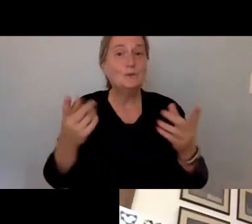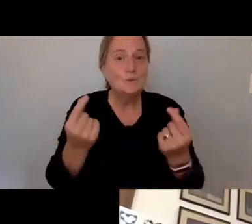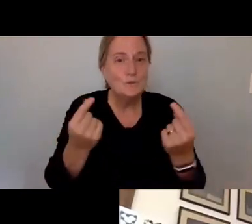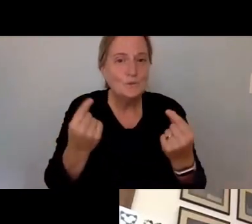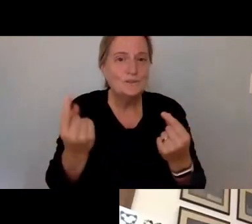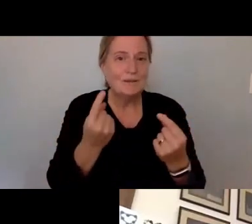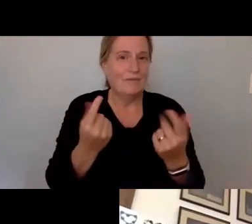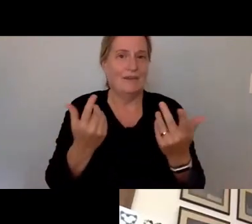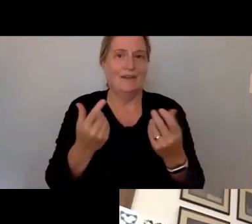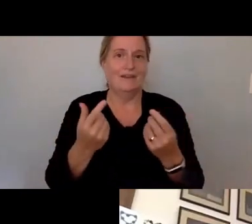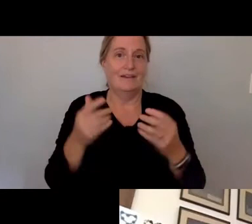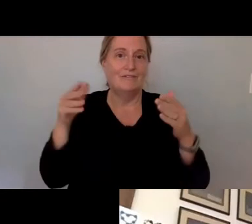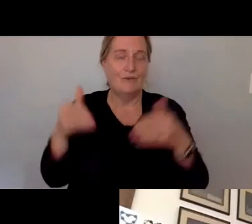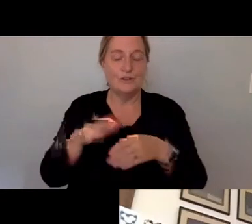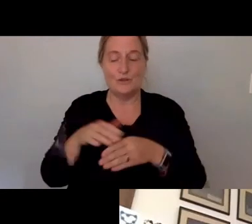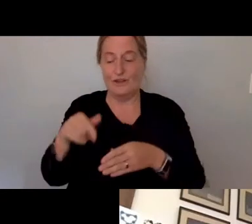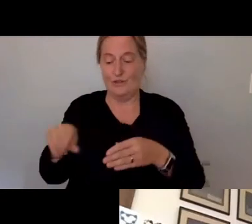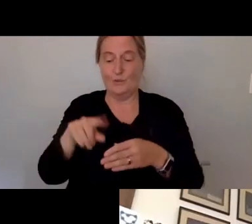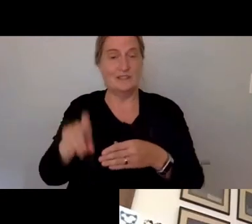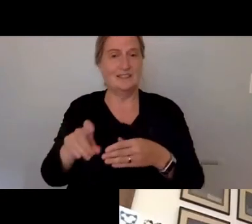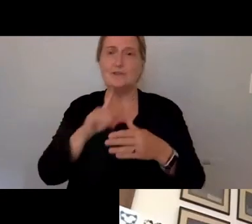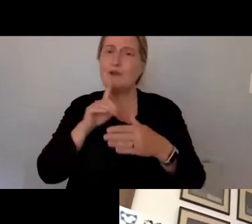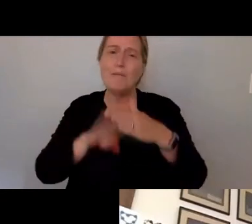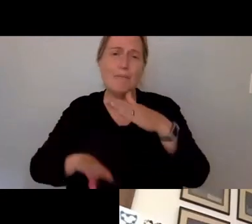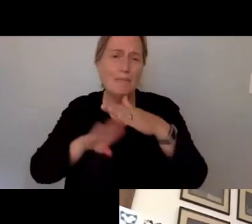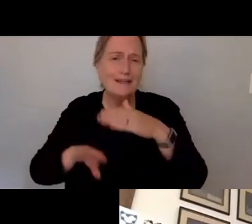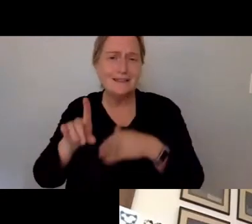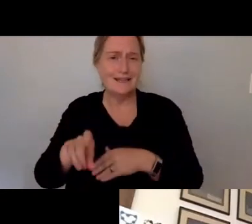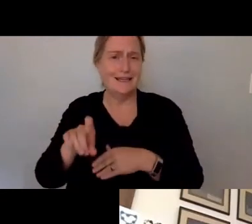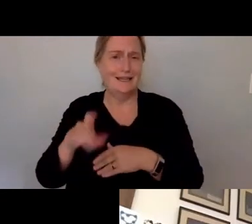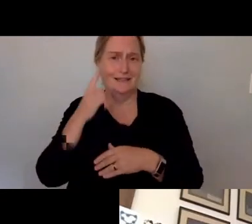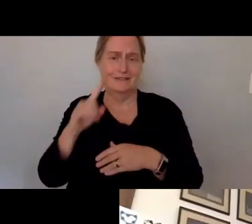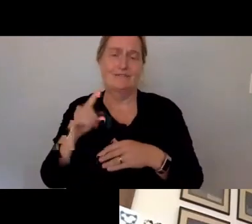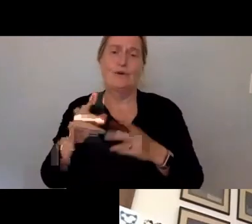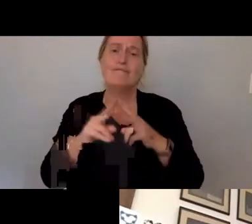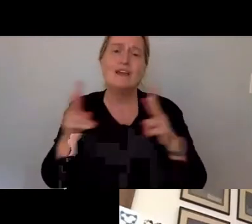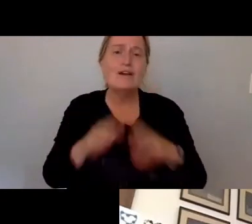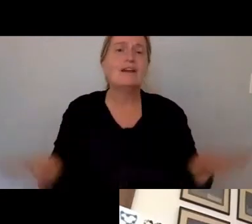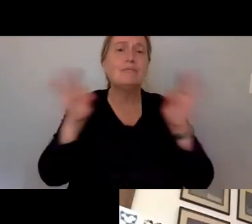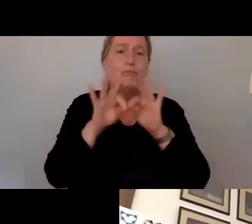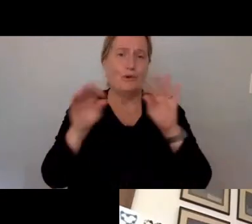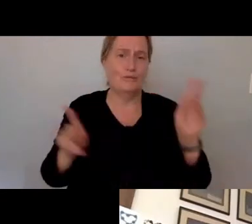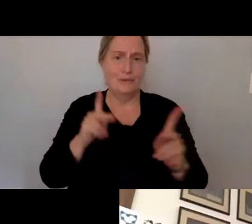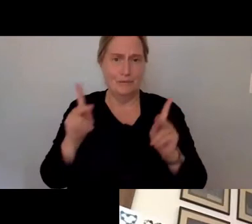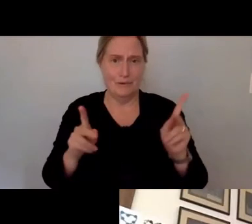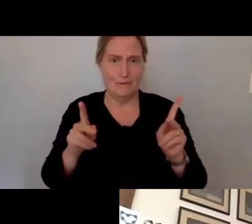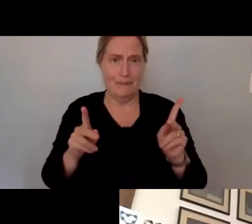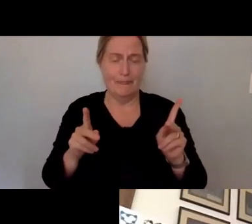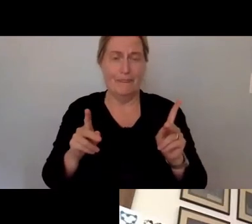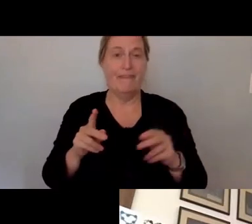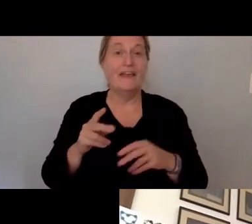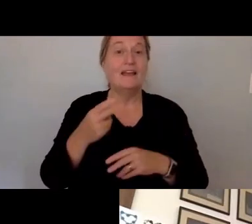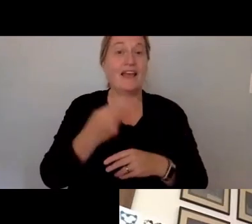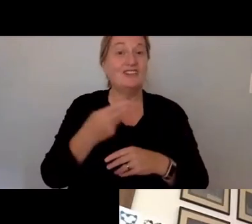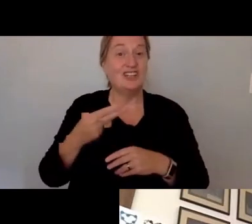these needs. These are core needs of really important people. And in the Hubert Humphrey's quote about how do you take care of people